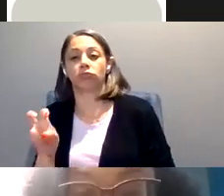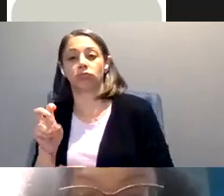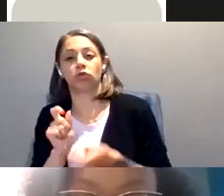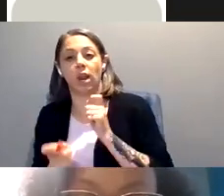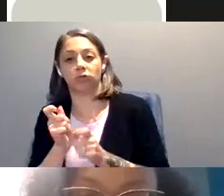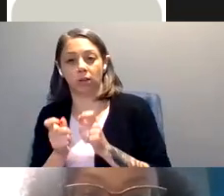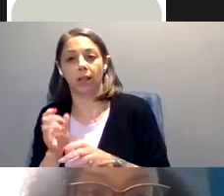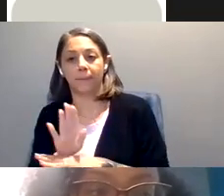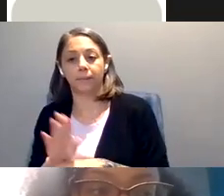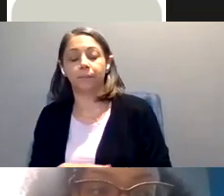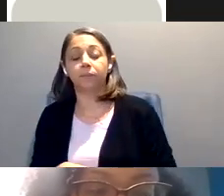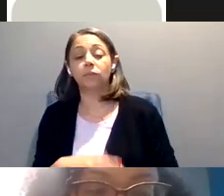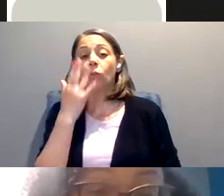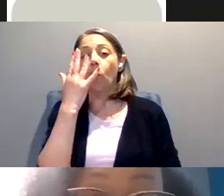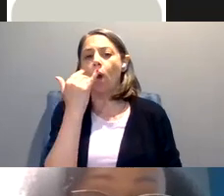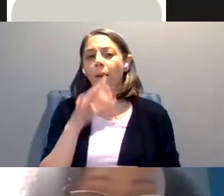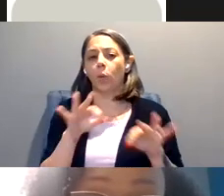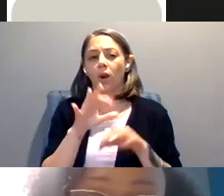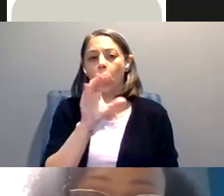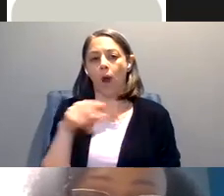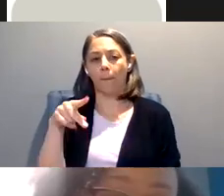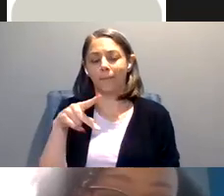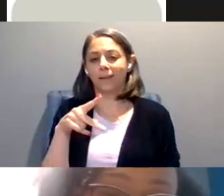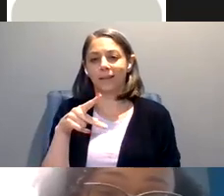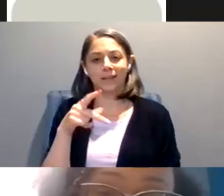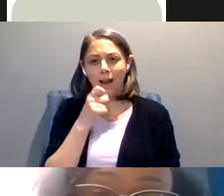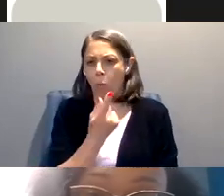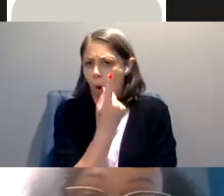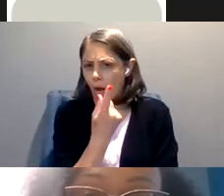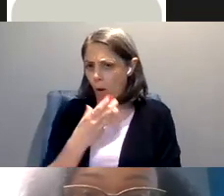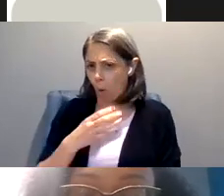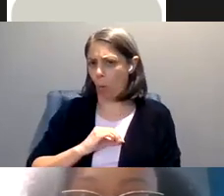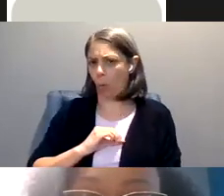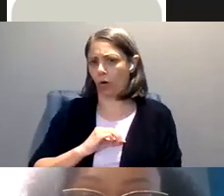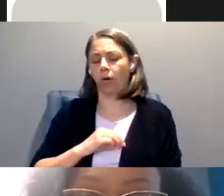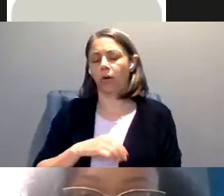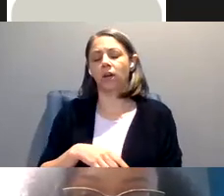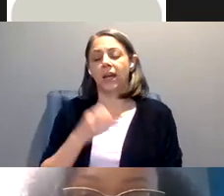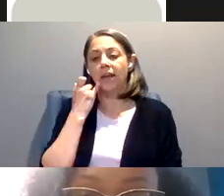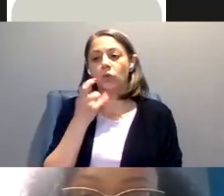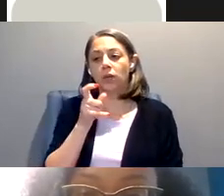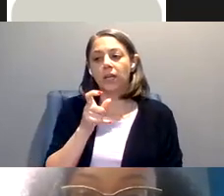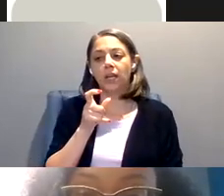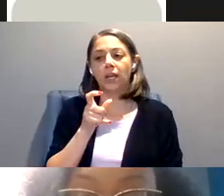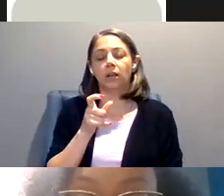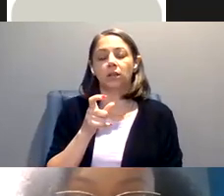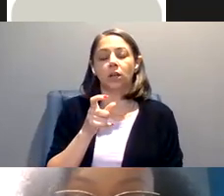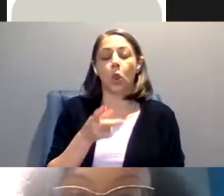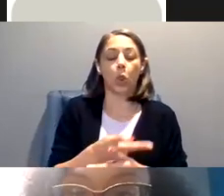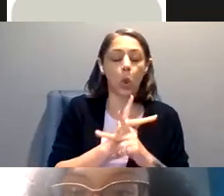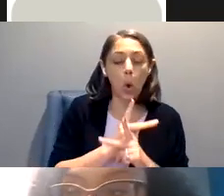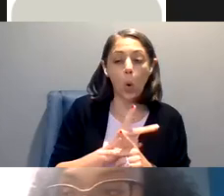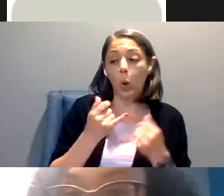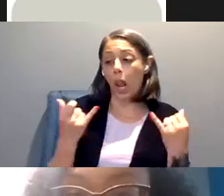for cooperatives, you don't have one owner, right? So when you need a loan or you need credit, a line of credit, and you go to a